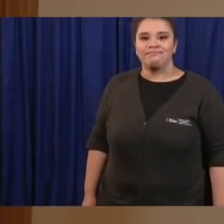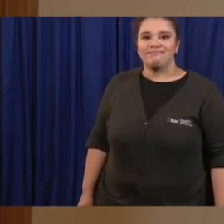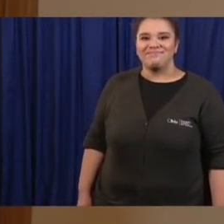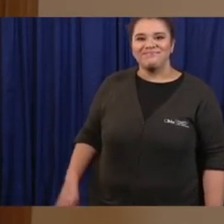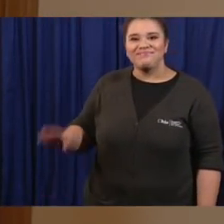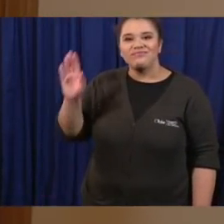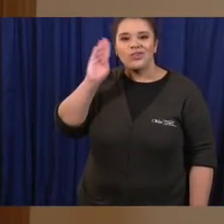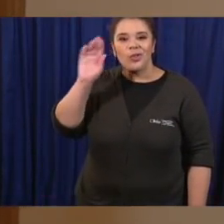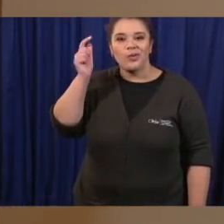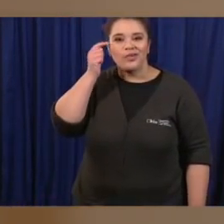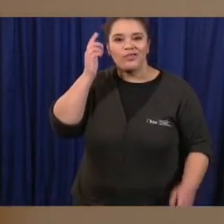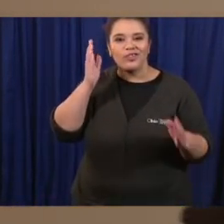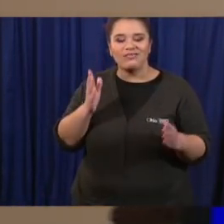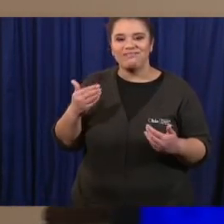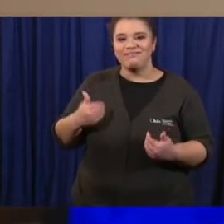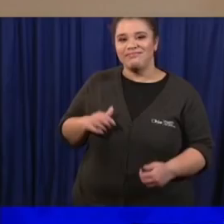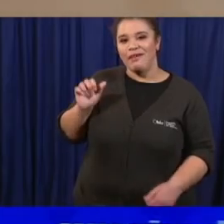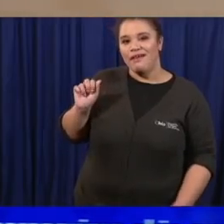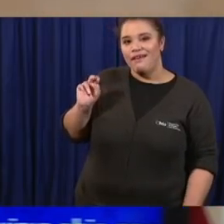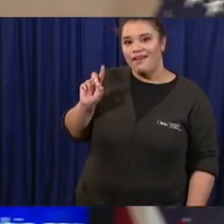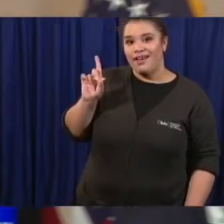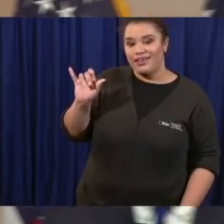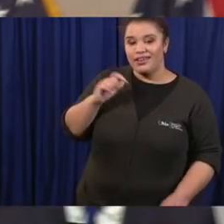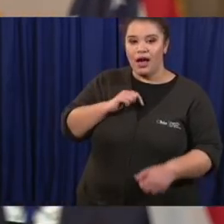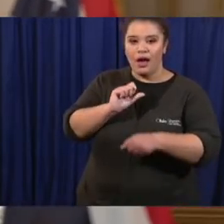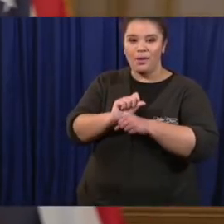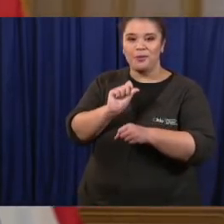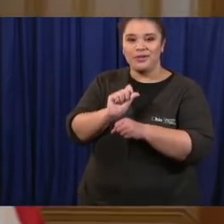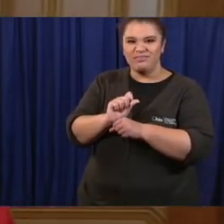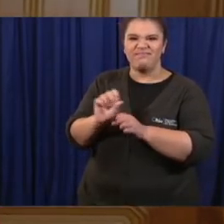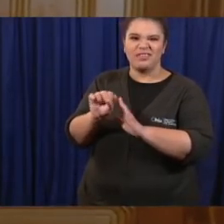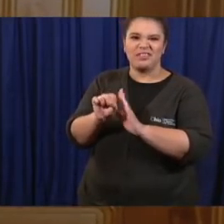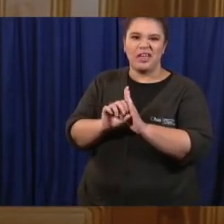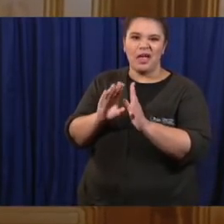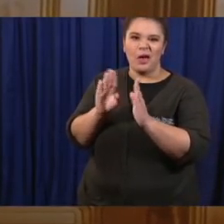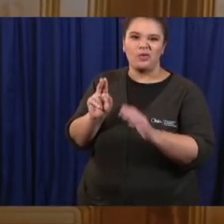Hi, Governor. Andy Chow with Ohio Public Radio and Television, State House News Bureau.